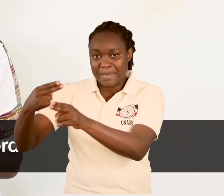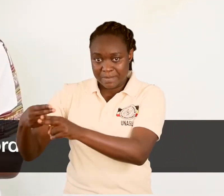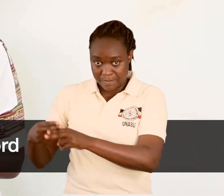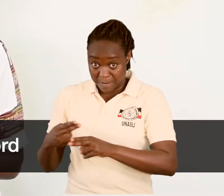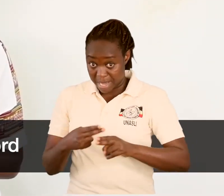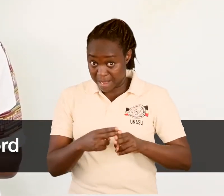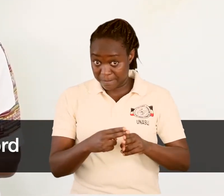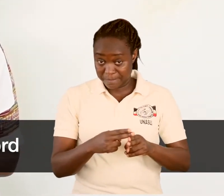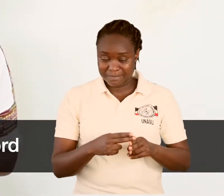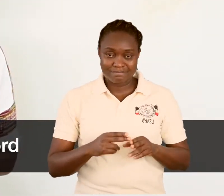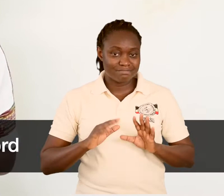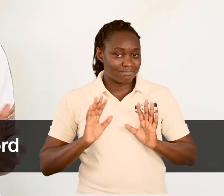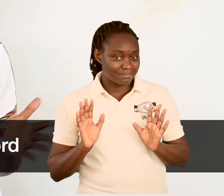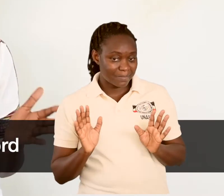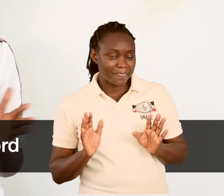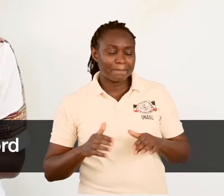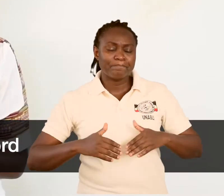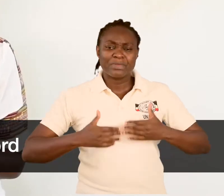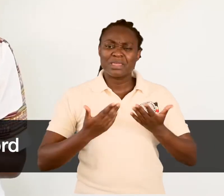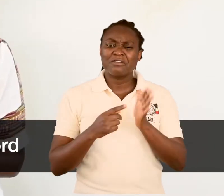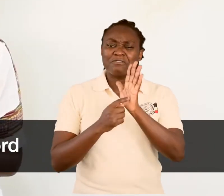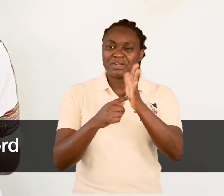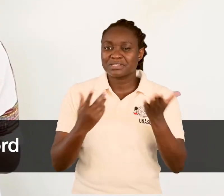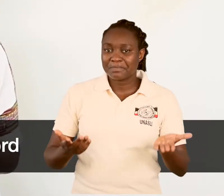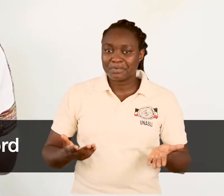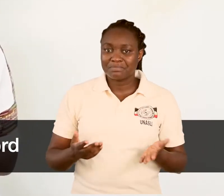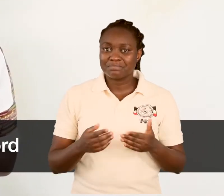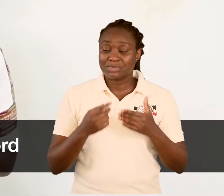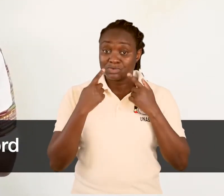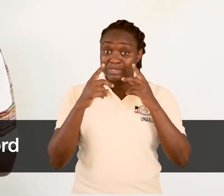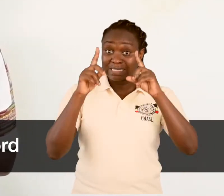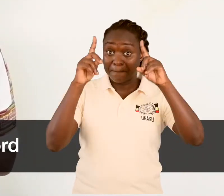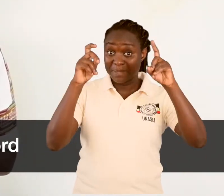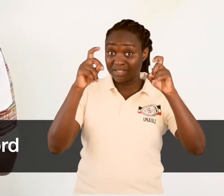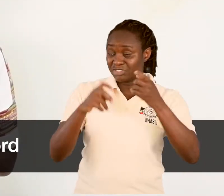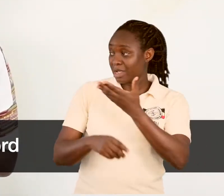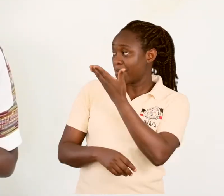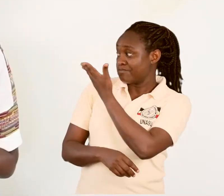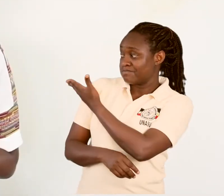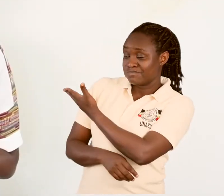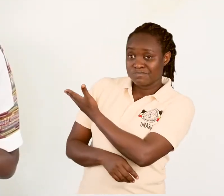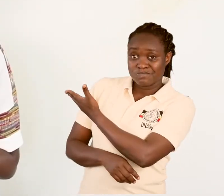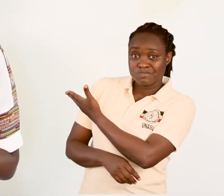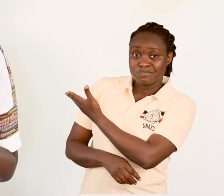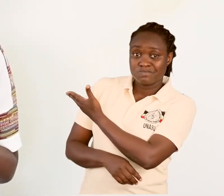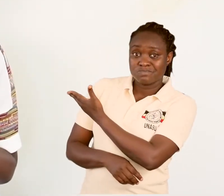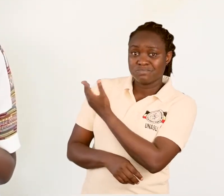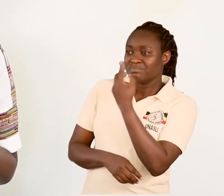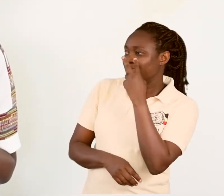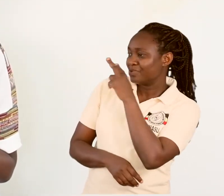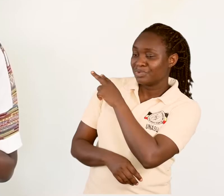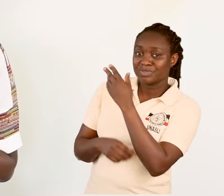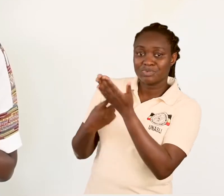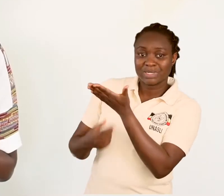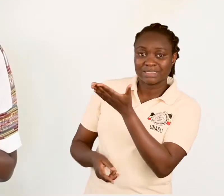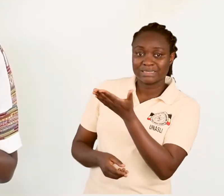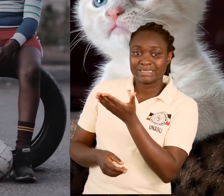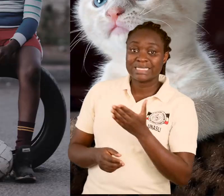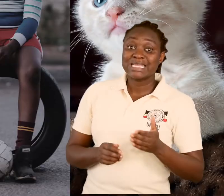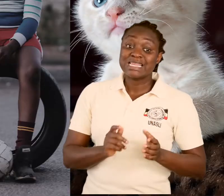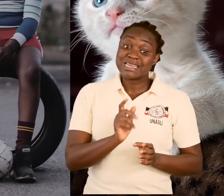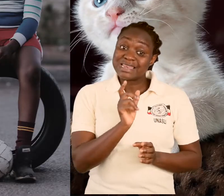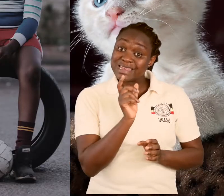Okay, so for example, when you look at our picture over there, we can see that nouns are naming